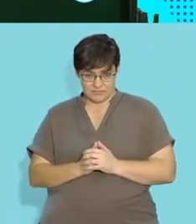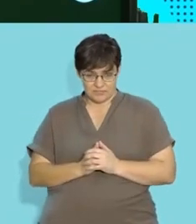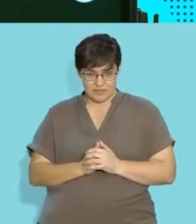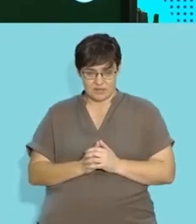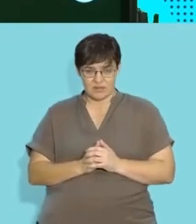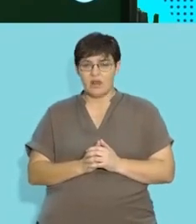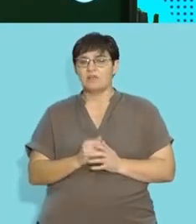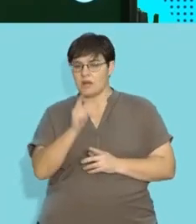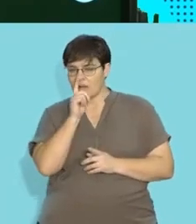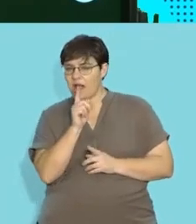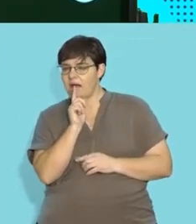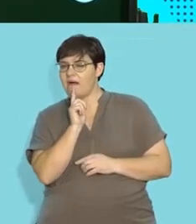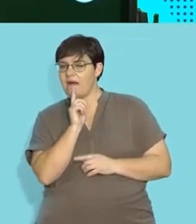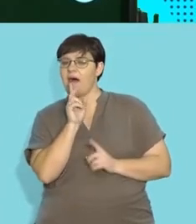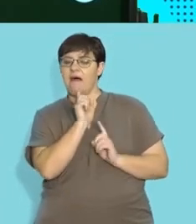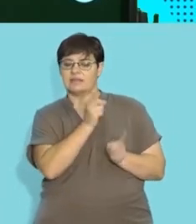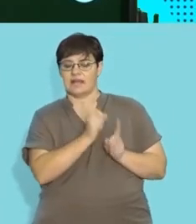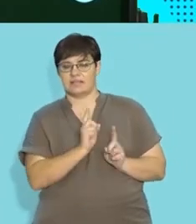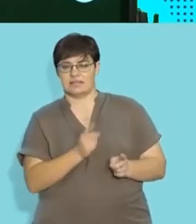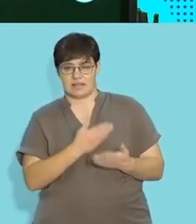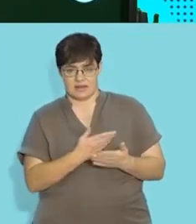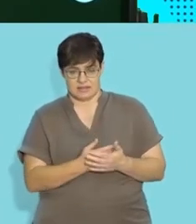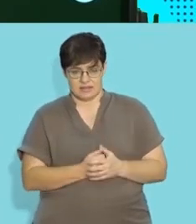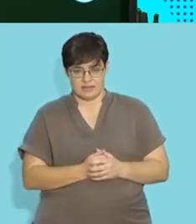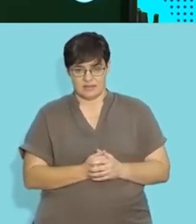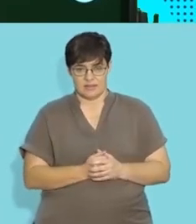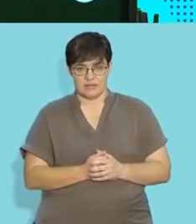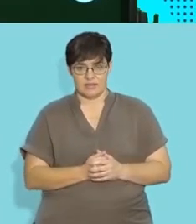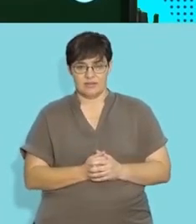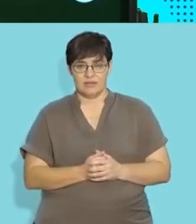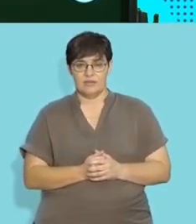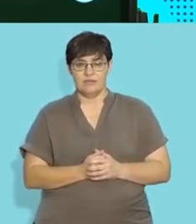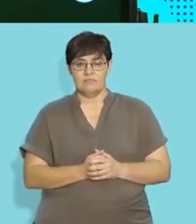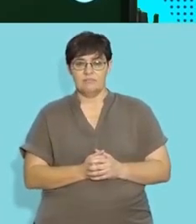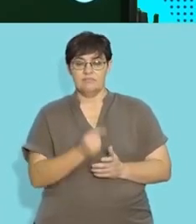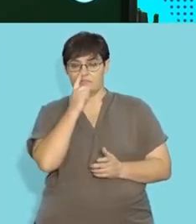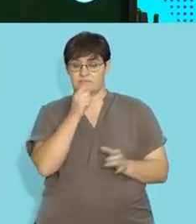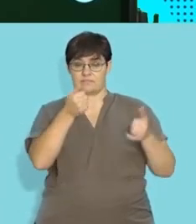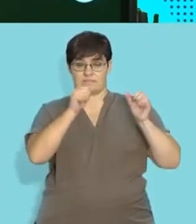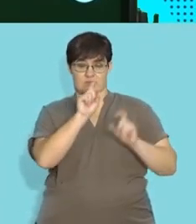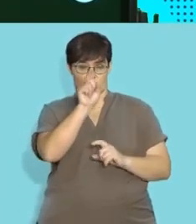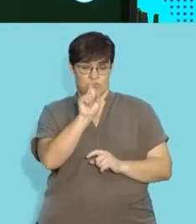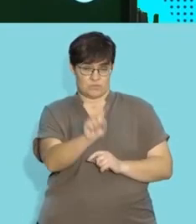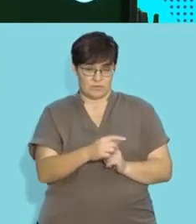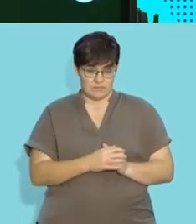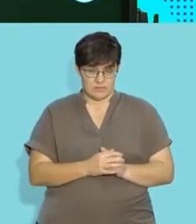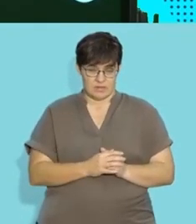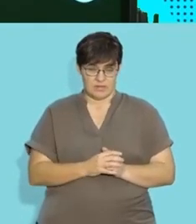regression, okay, to answer some of the questions. Okay, so let's see what we have in our next